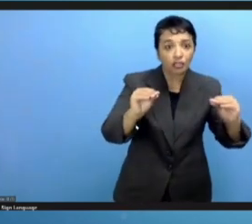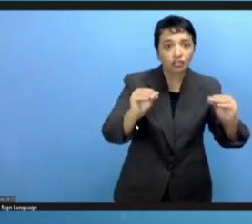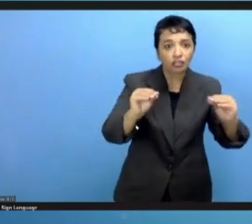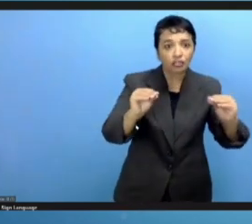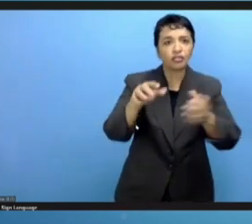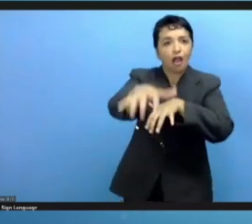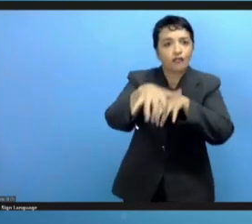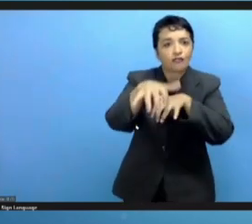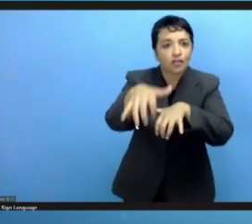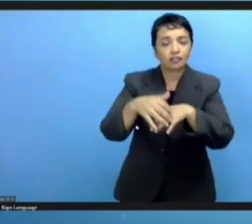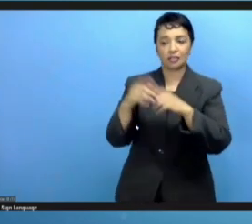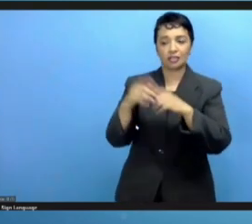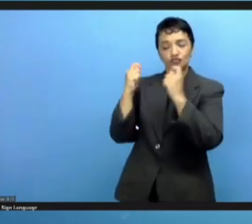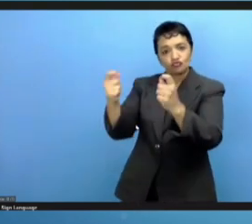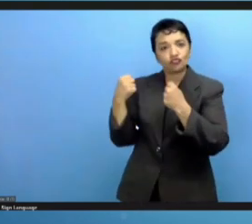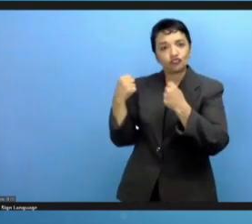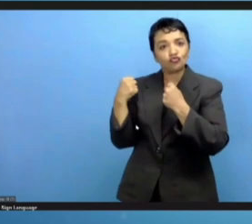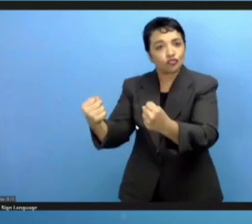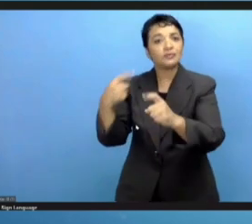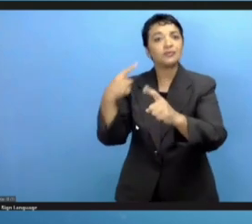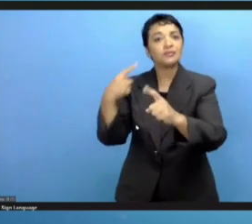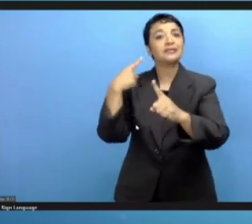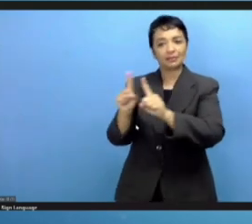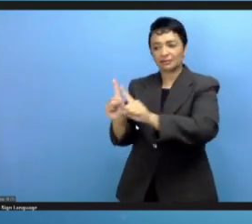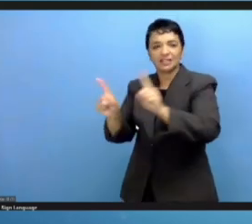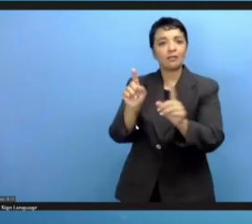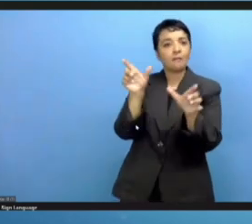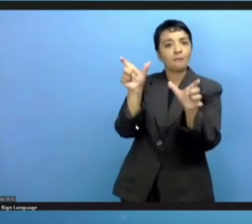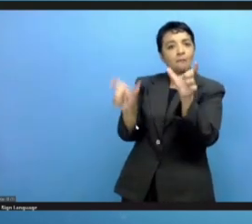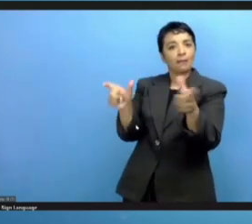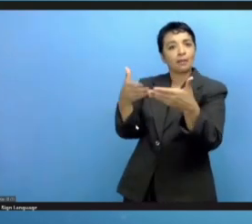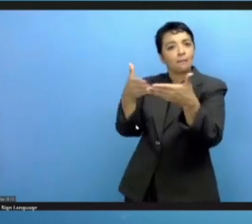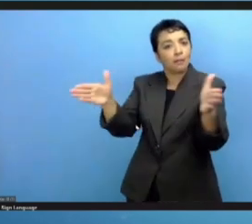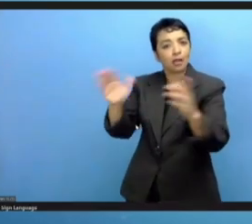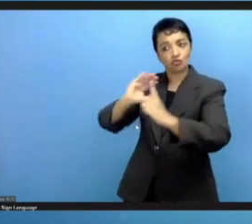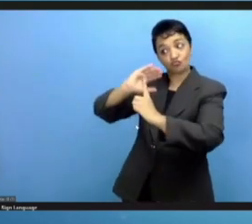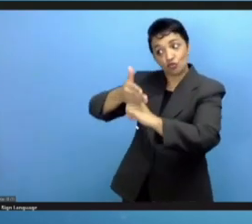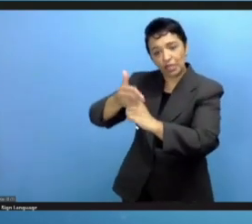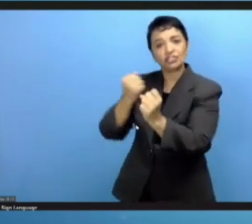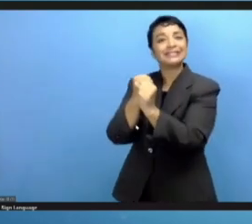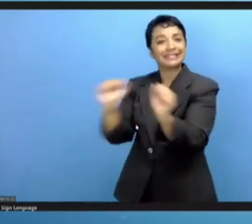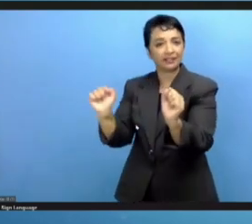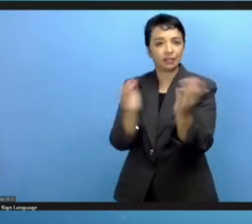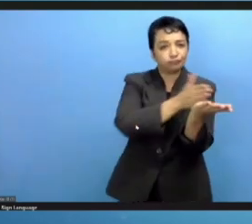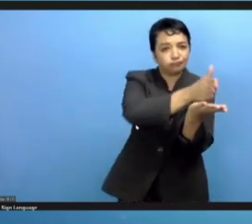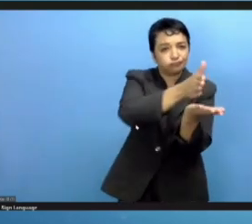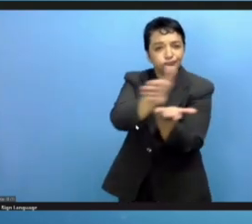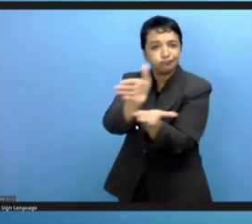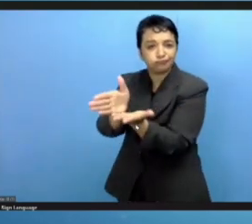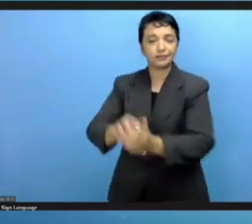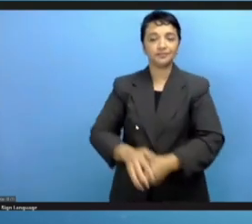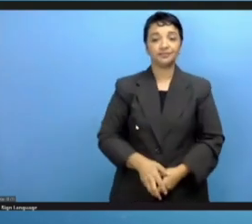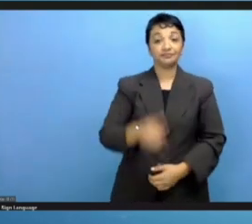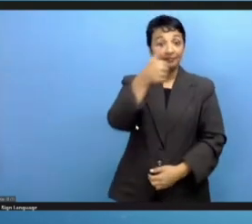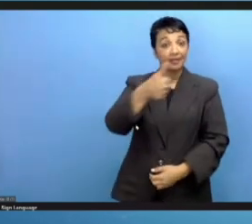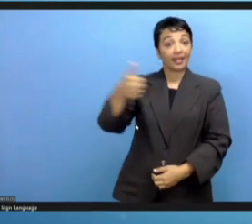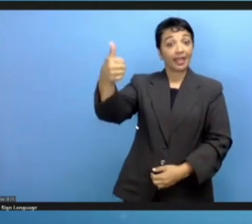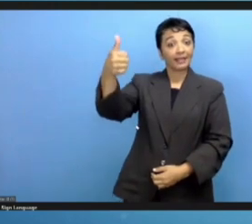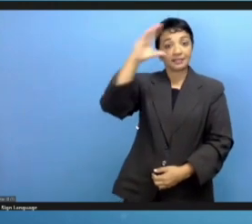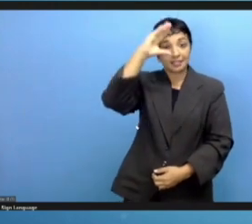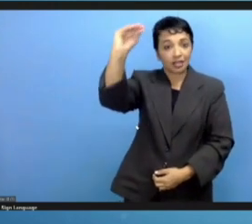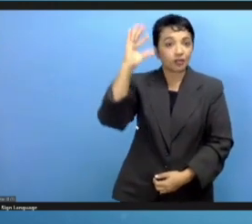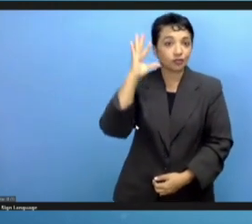as on public protection and safety. Excellencies, ladies and gentlemen, the internet's